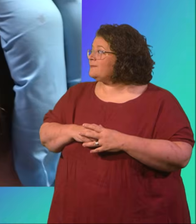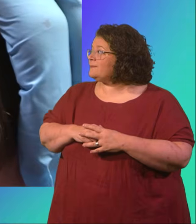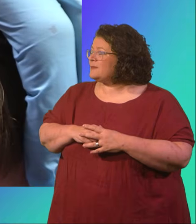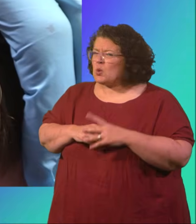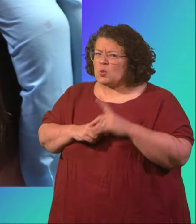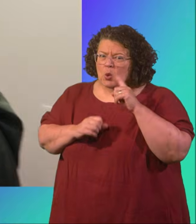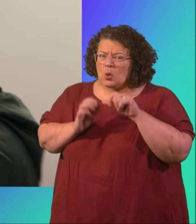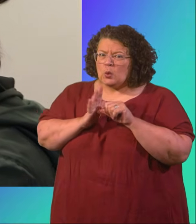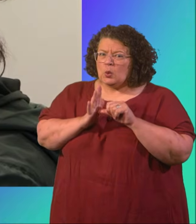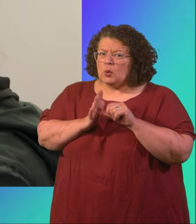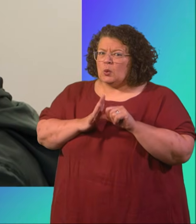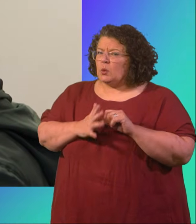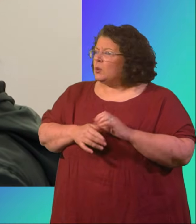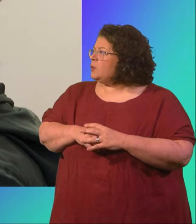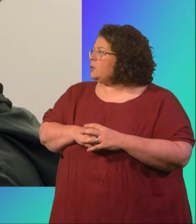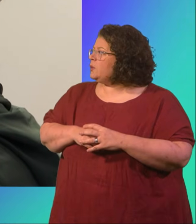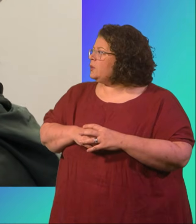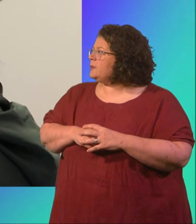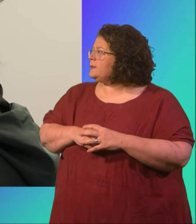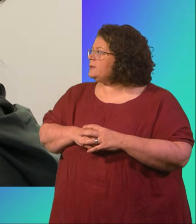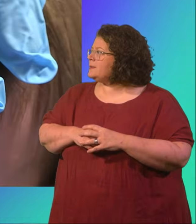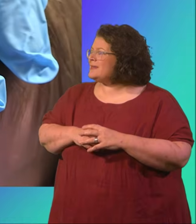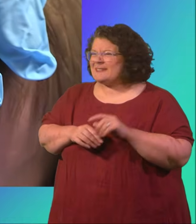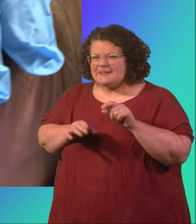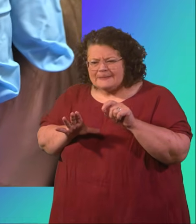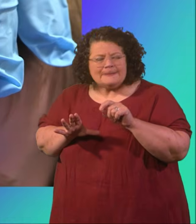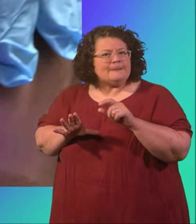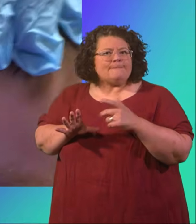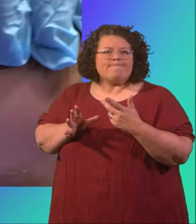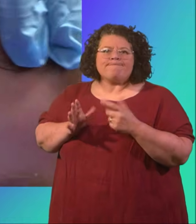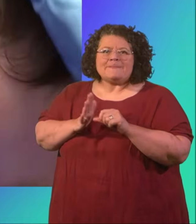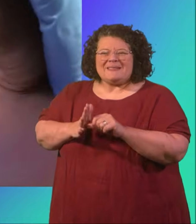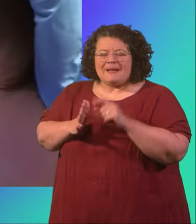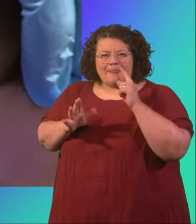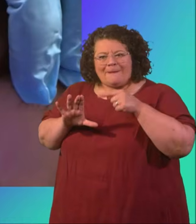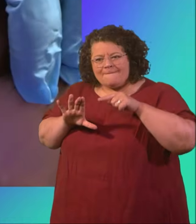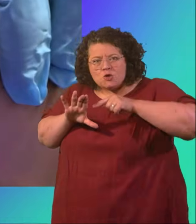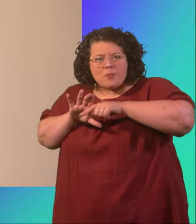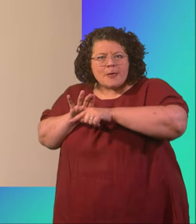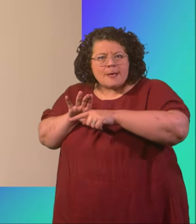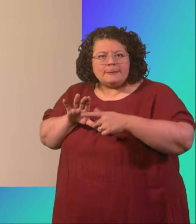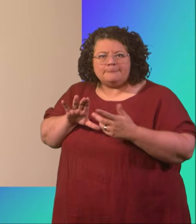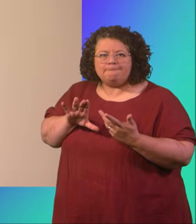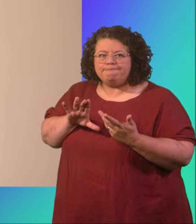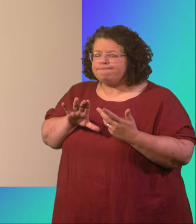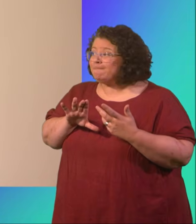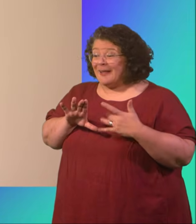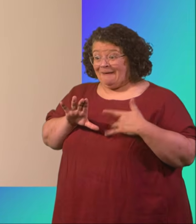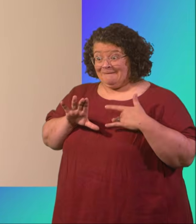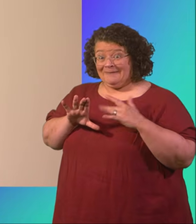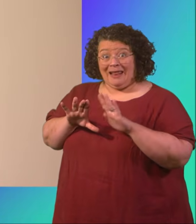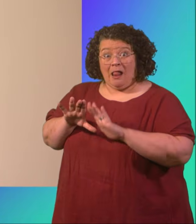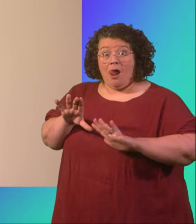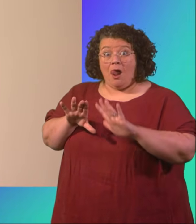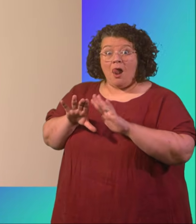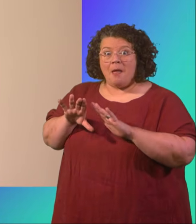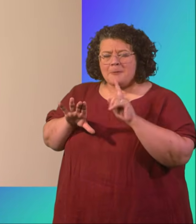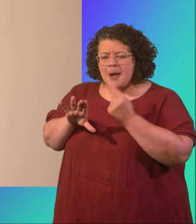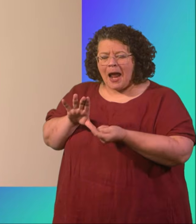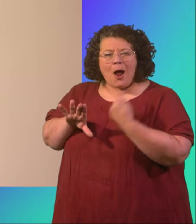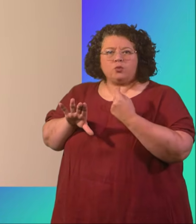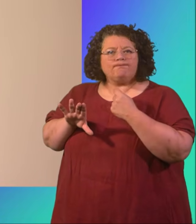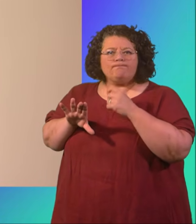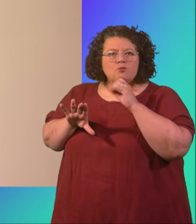It looks a bit tricky. Yes, I think it's jammed in further than we thought. I can feel the chunk of gravel in there. It's not coming out. I can't